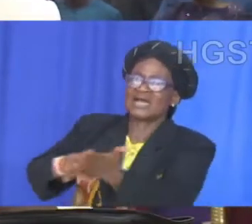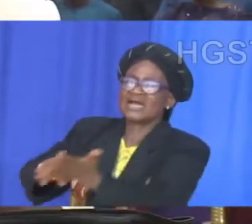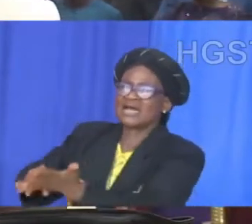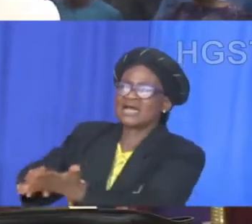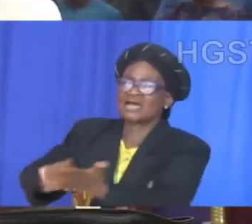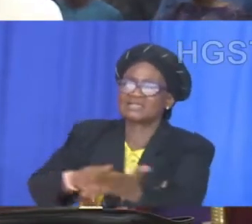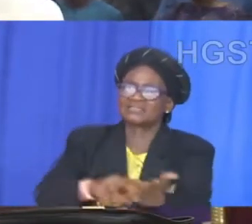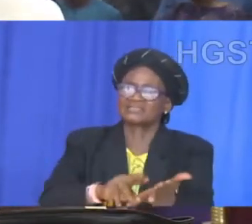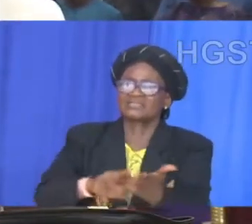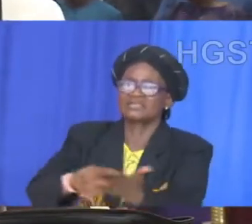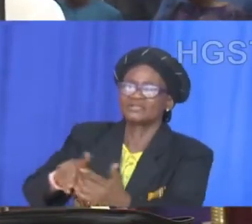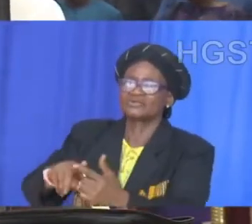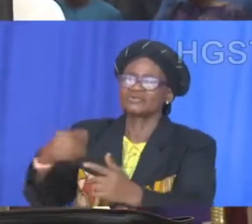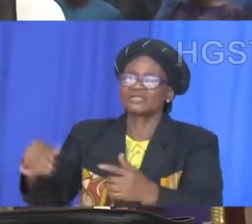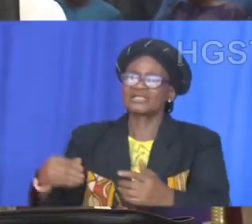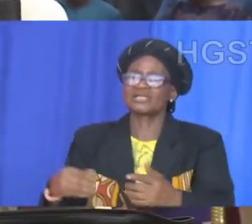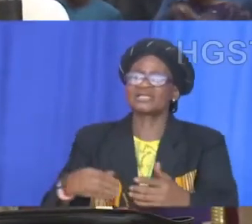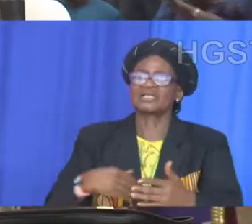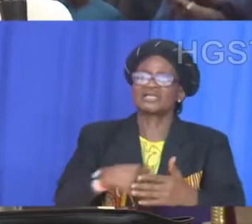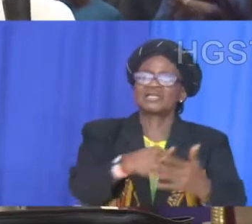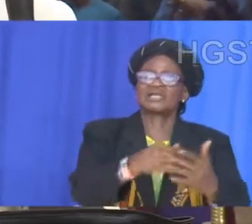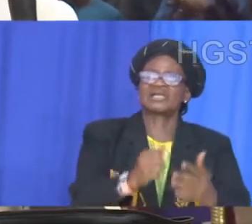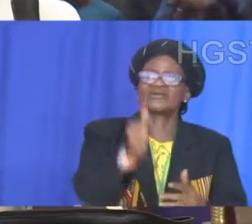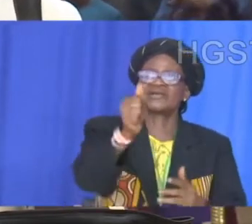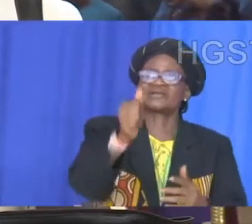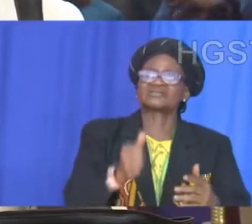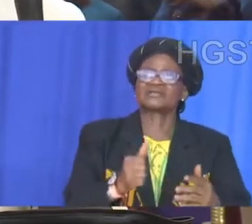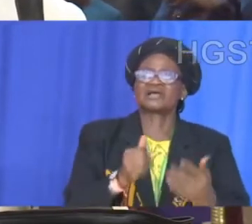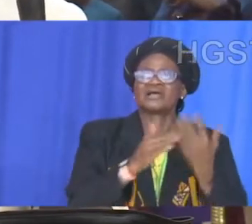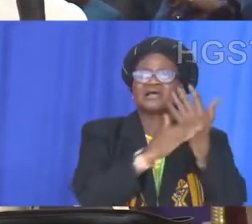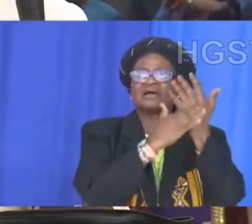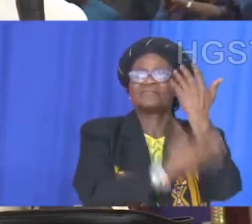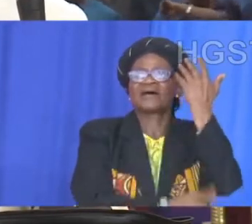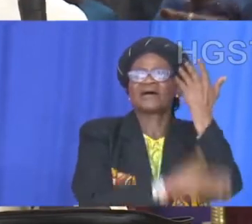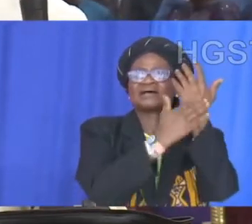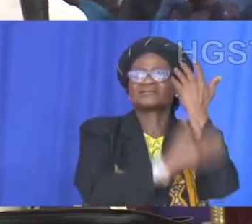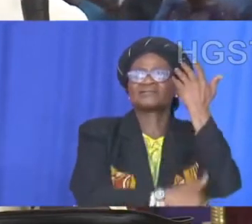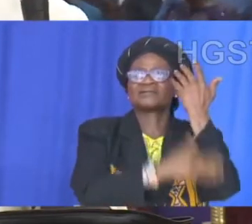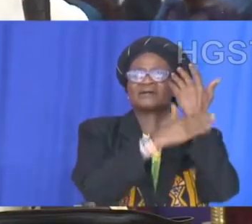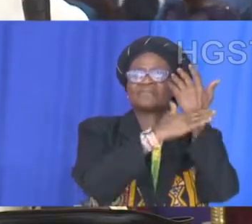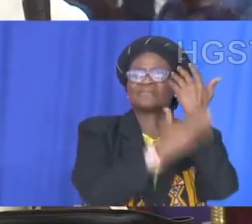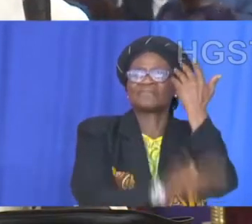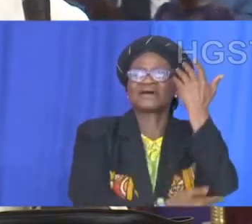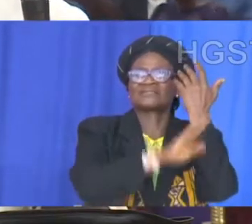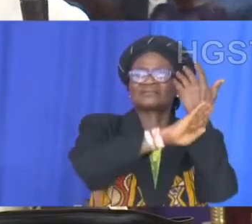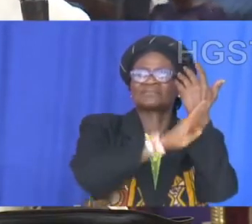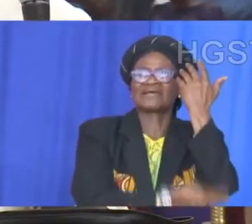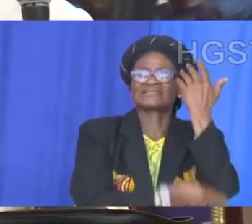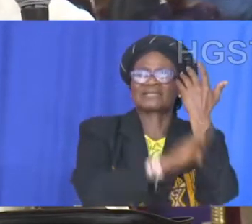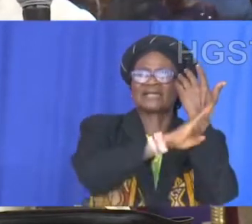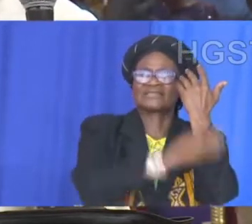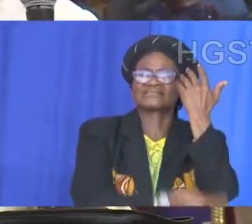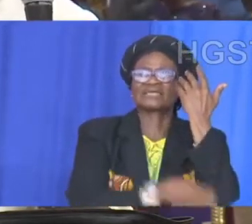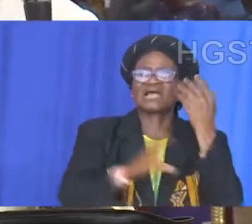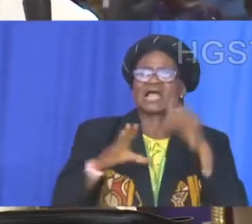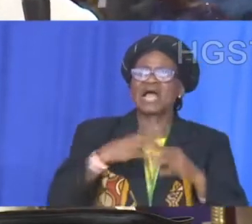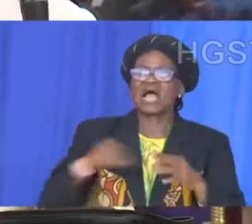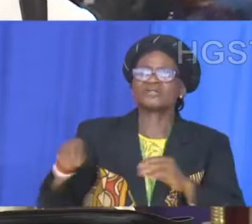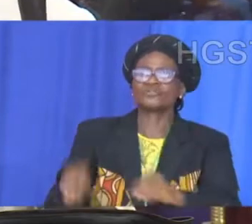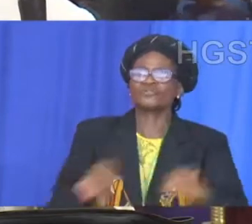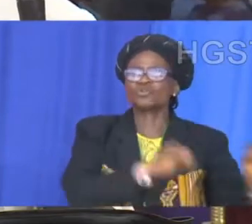then we'll proceed from there. I will sing unto the Lord